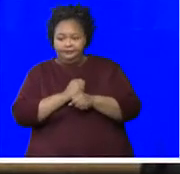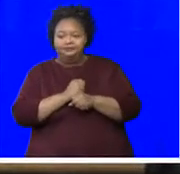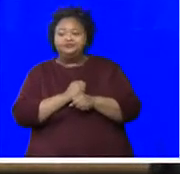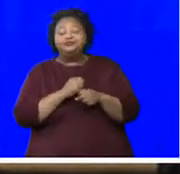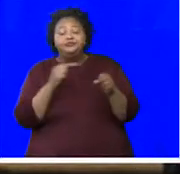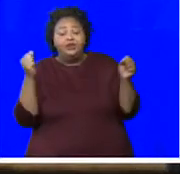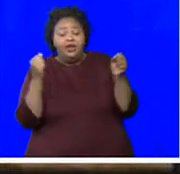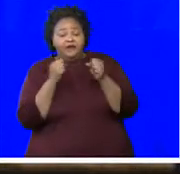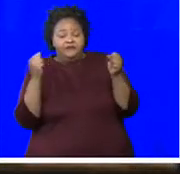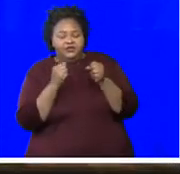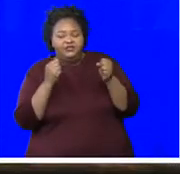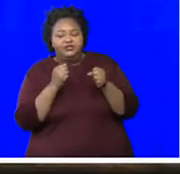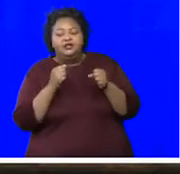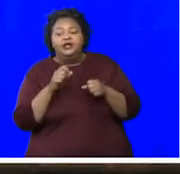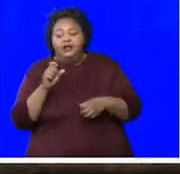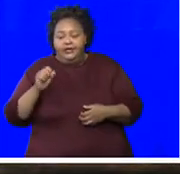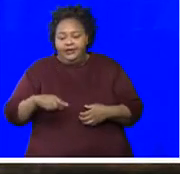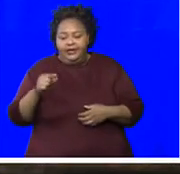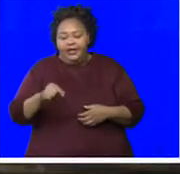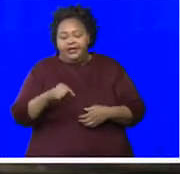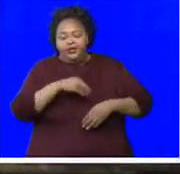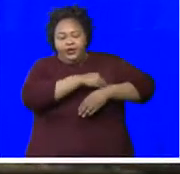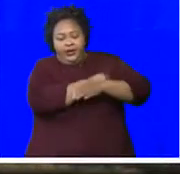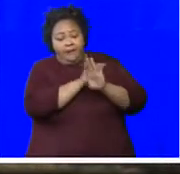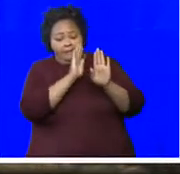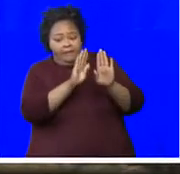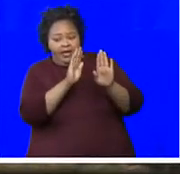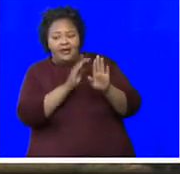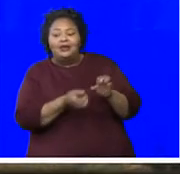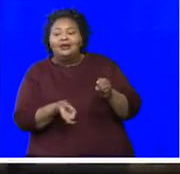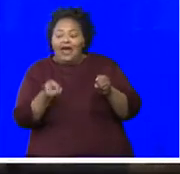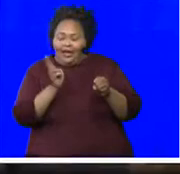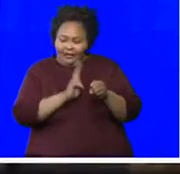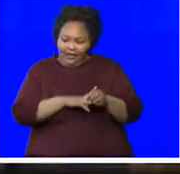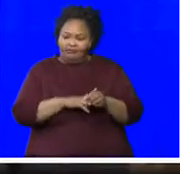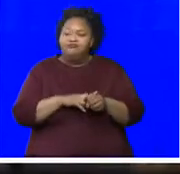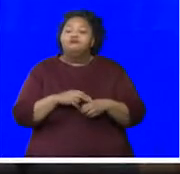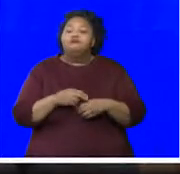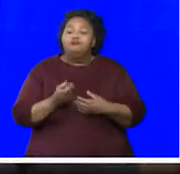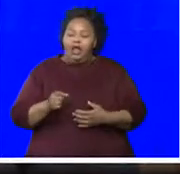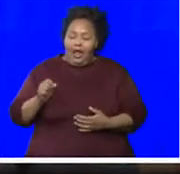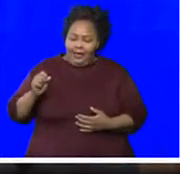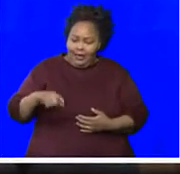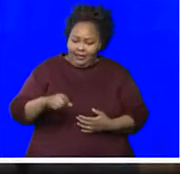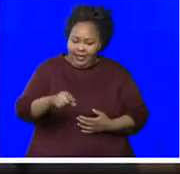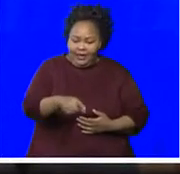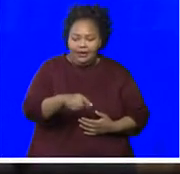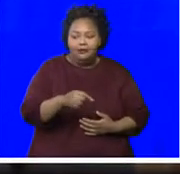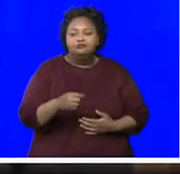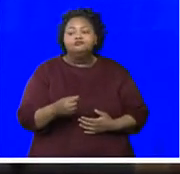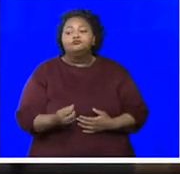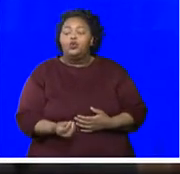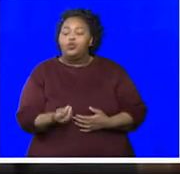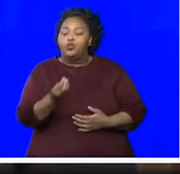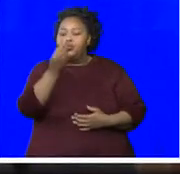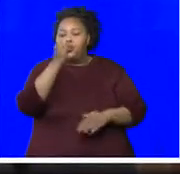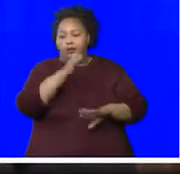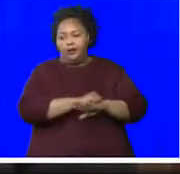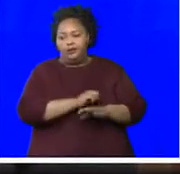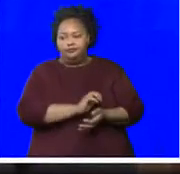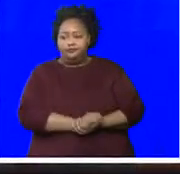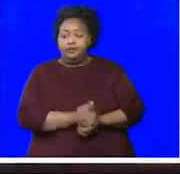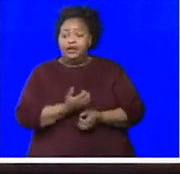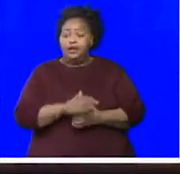lapha emafrijini utifake kabusha emhlabathini timile. Lokhulumele lehhovisi lelincuse lelive